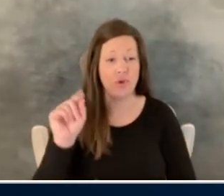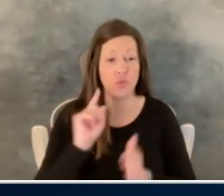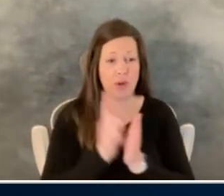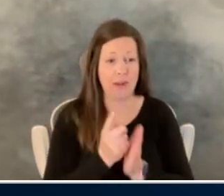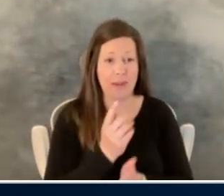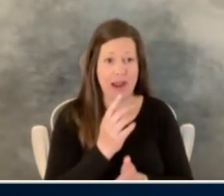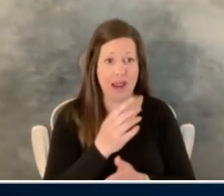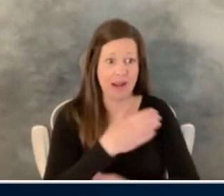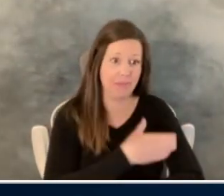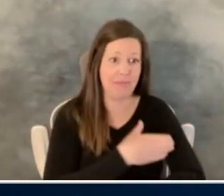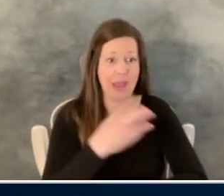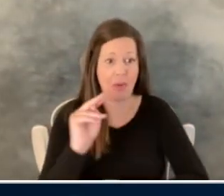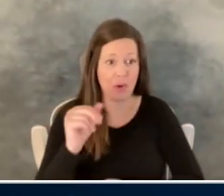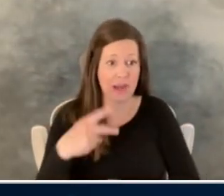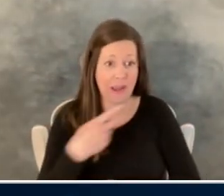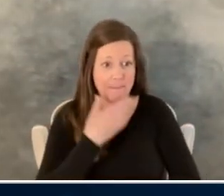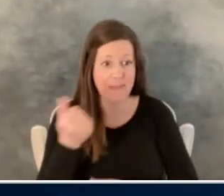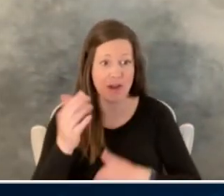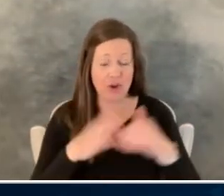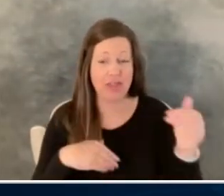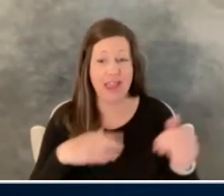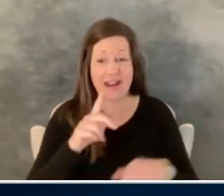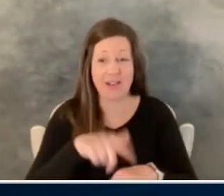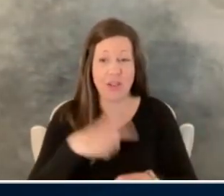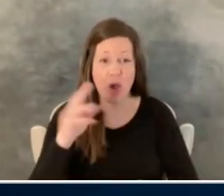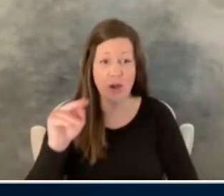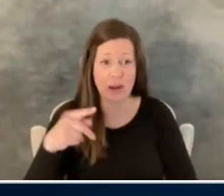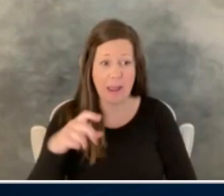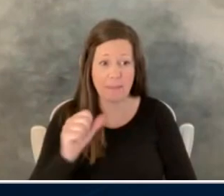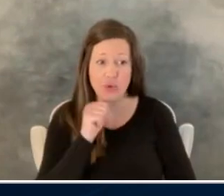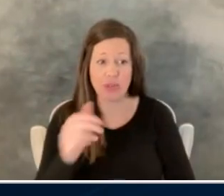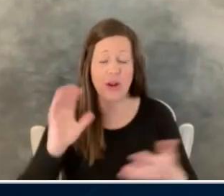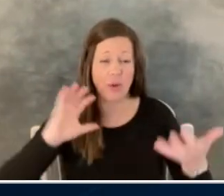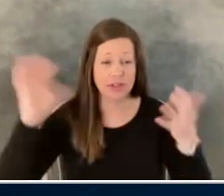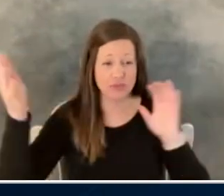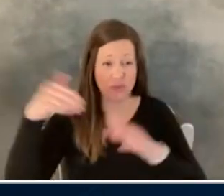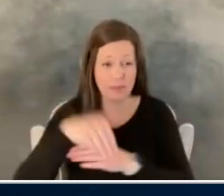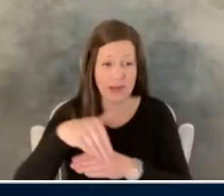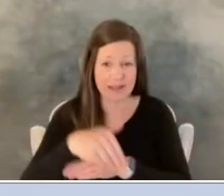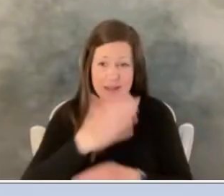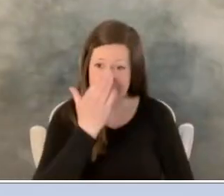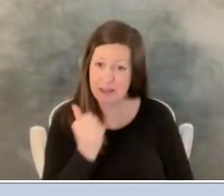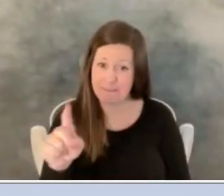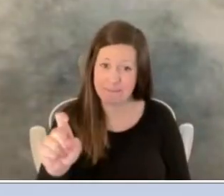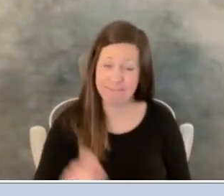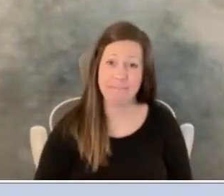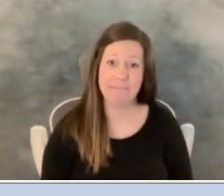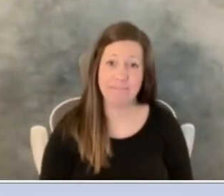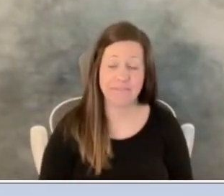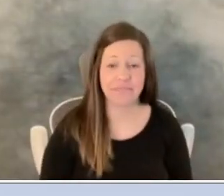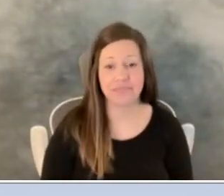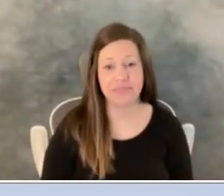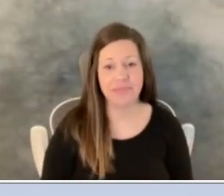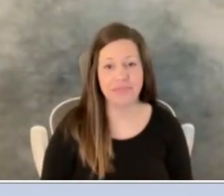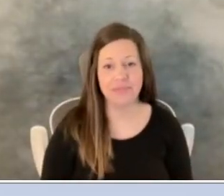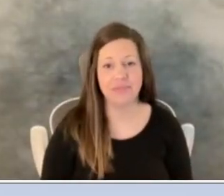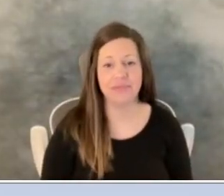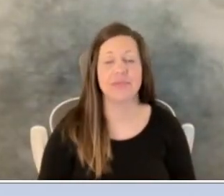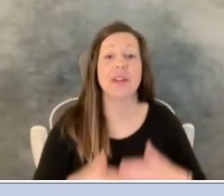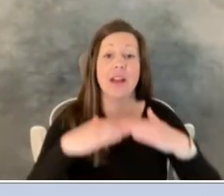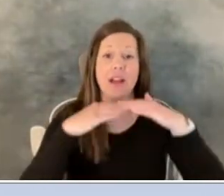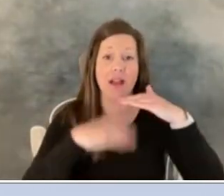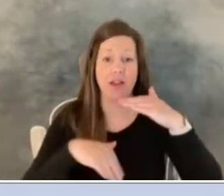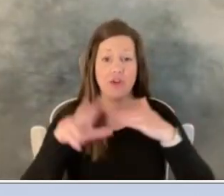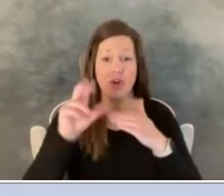than longer naps so they don't interfere with your nighttime sleep? Yeah, I think naps under 30 minutes,